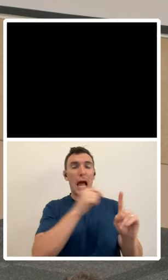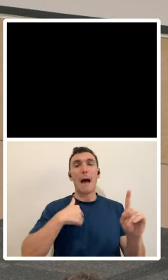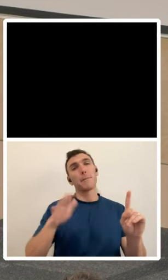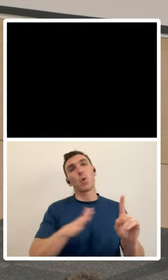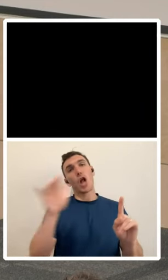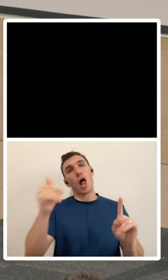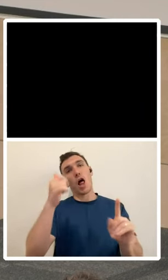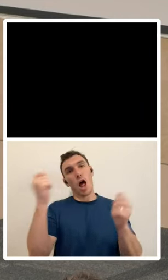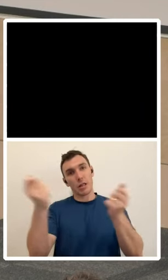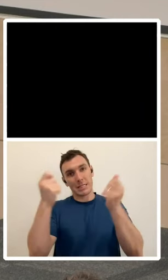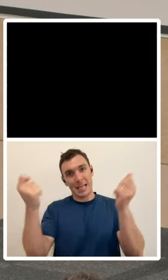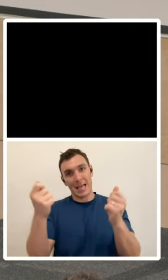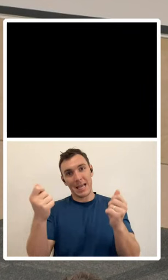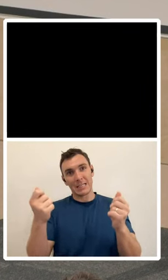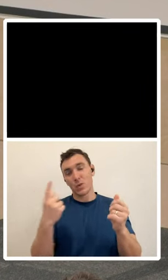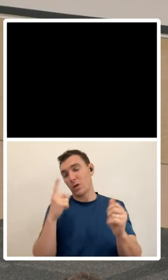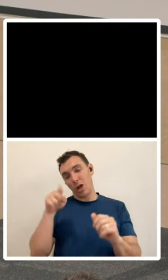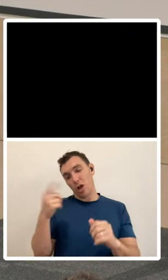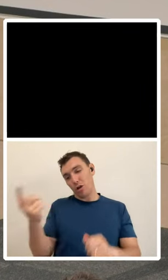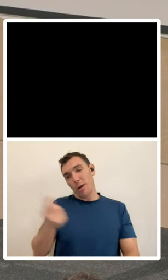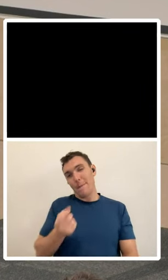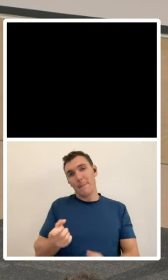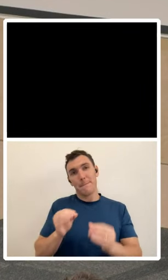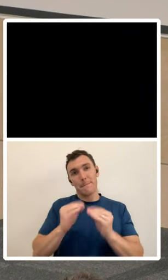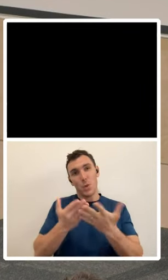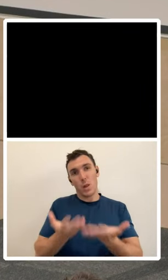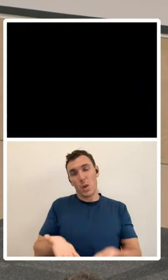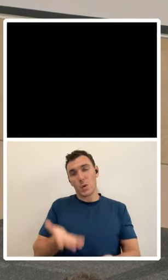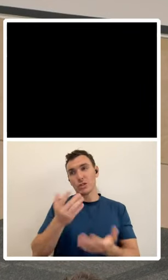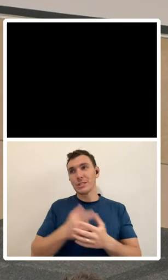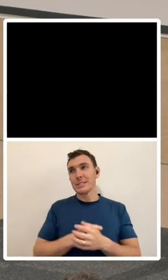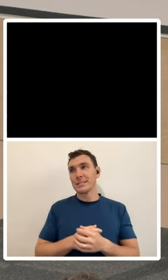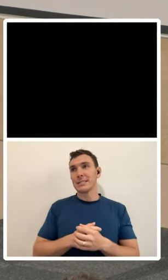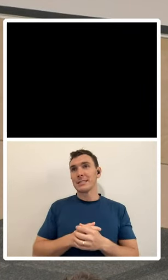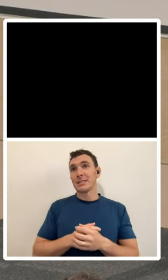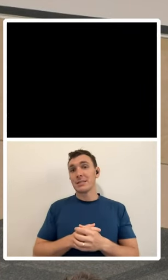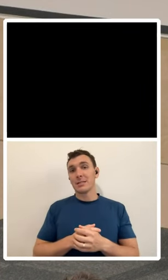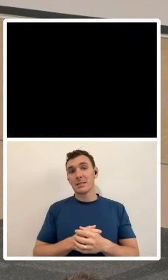All the other people think, Snoopy loves it. Arthur Kapowski later in the book loves it.